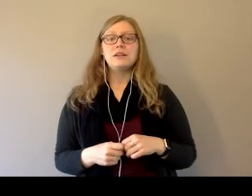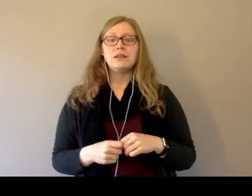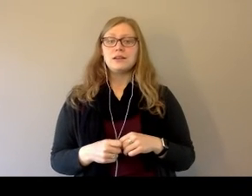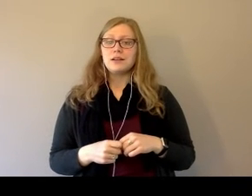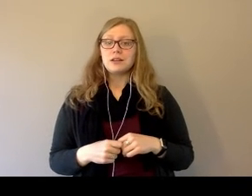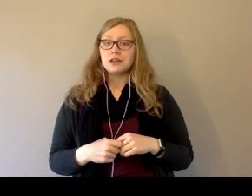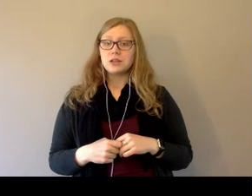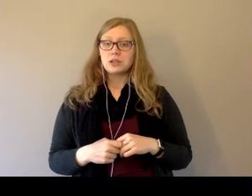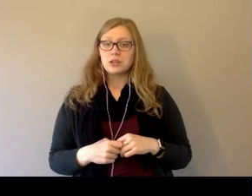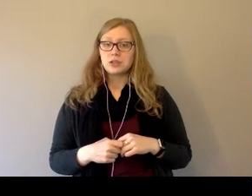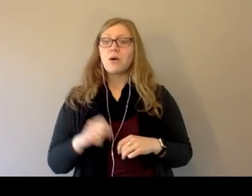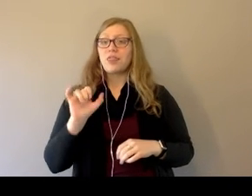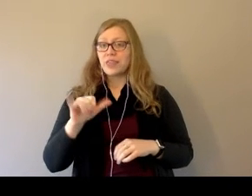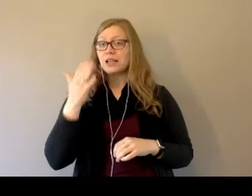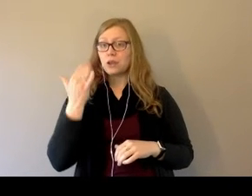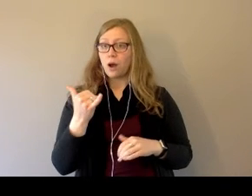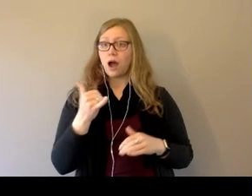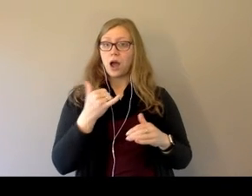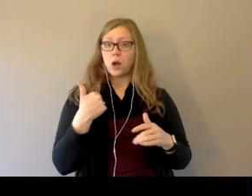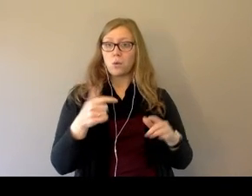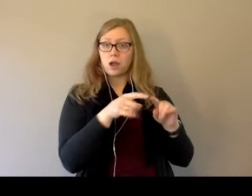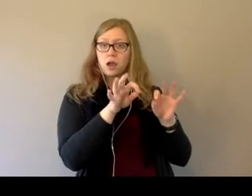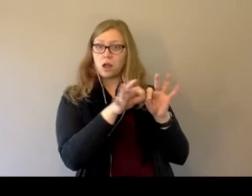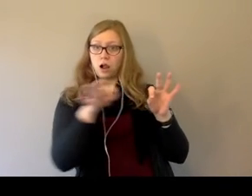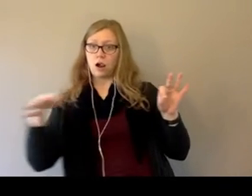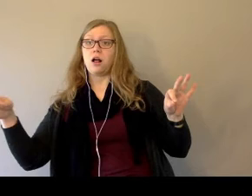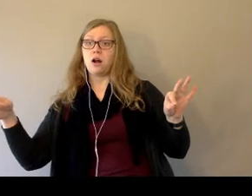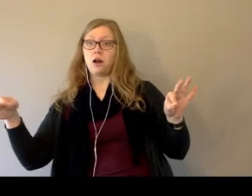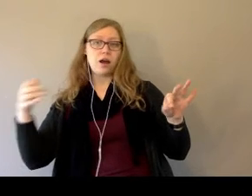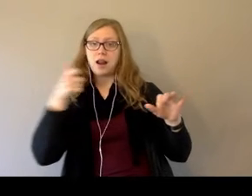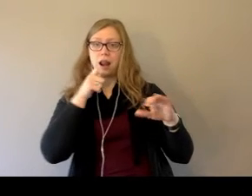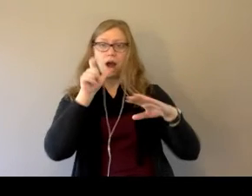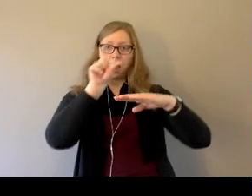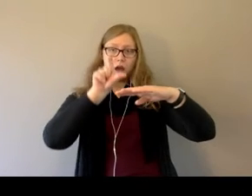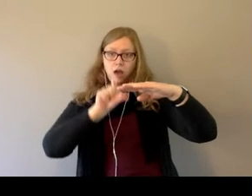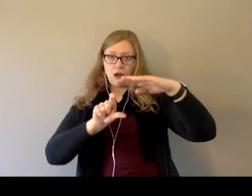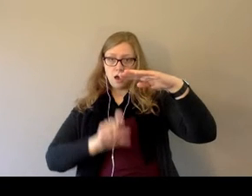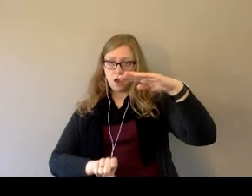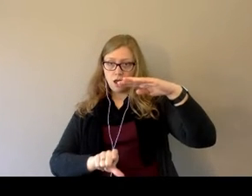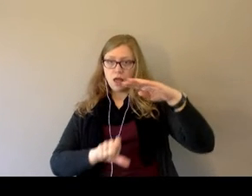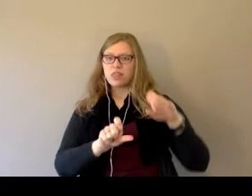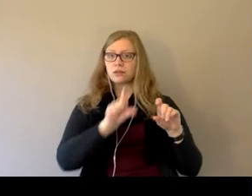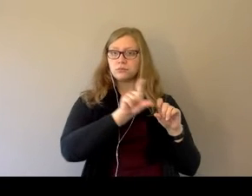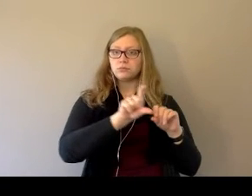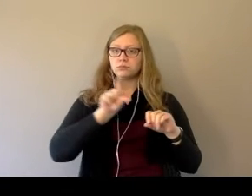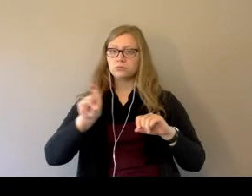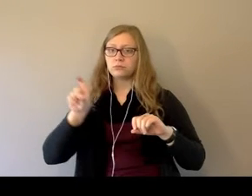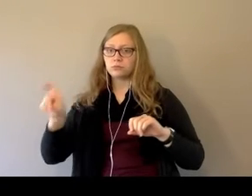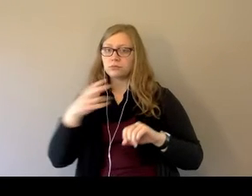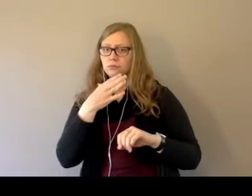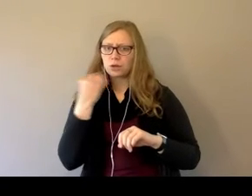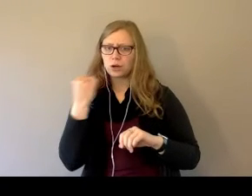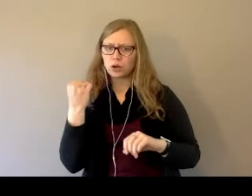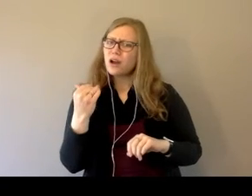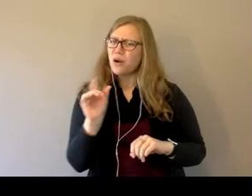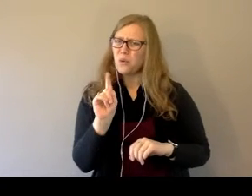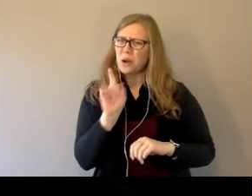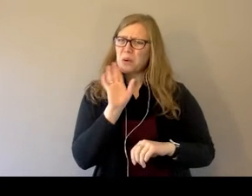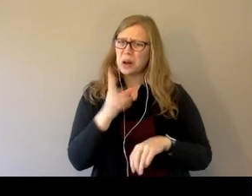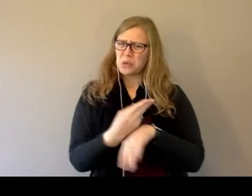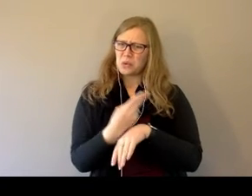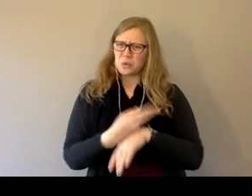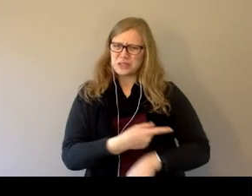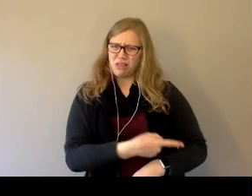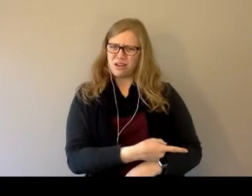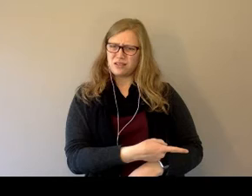to this colon representation. And where might I use something like this? Let's say I'm cooking and I